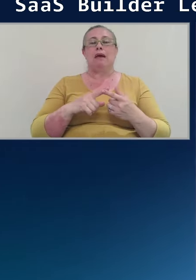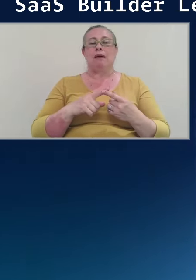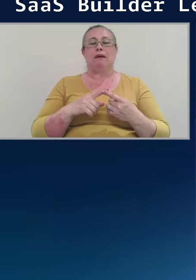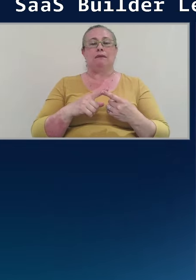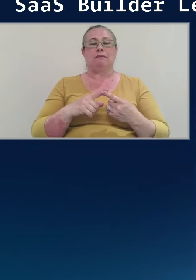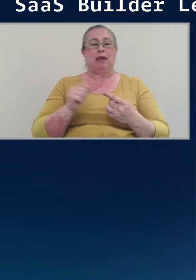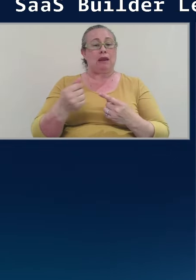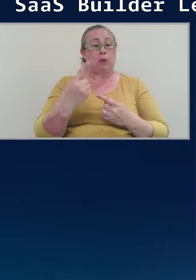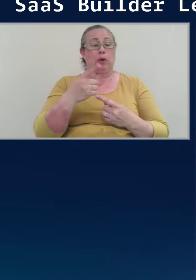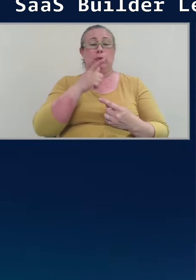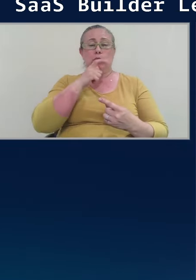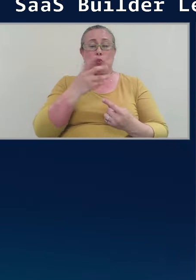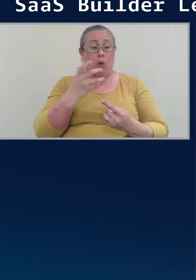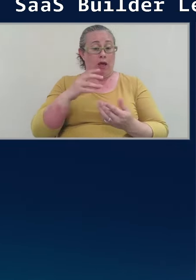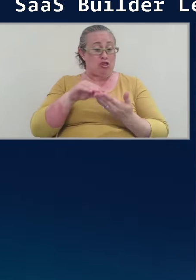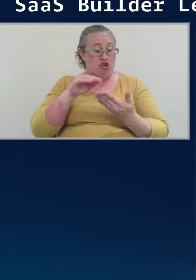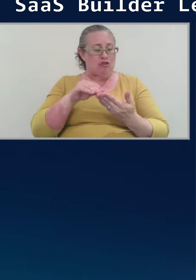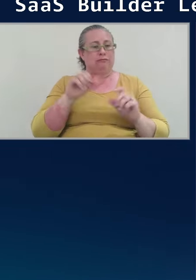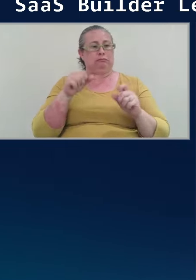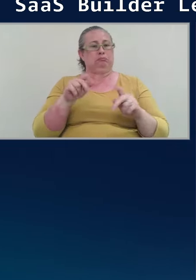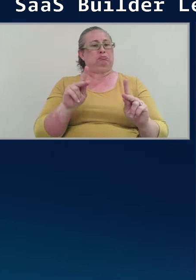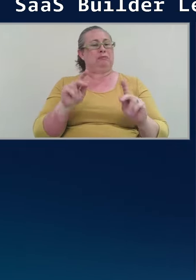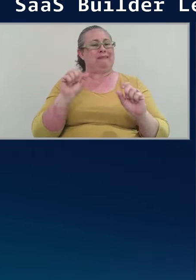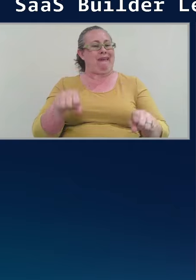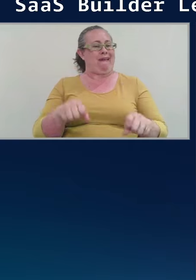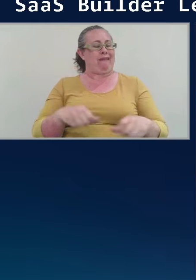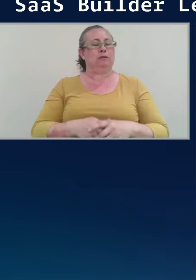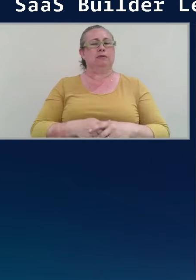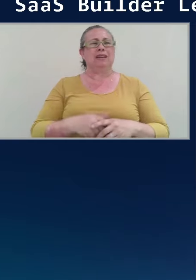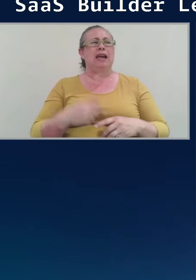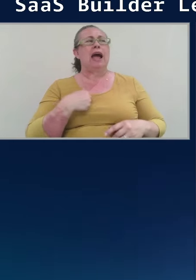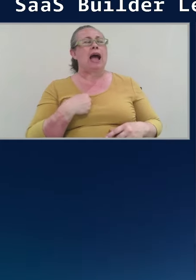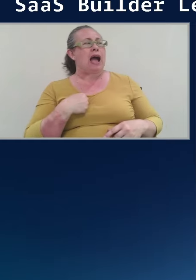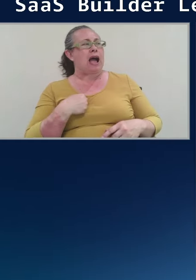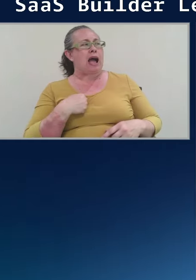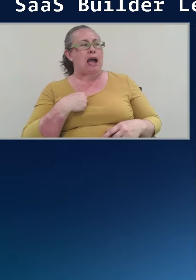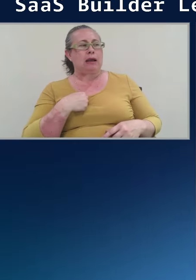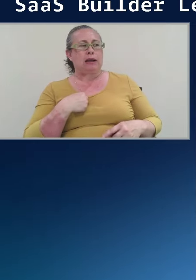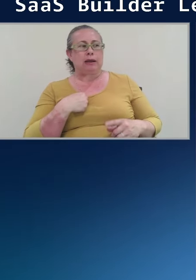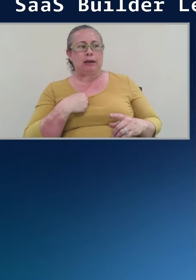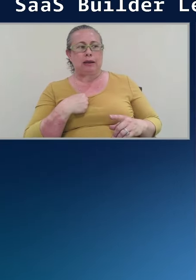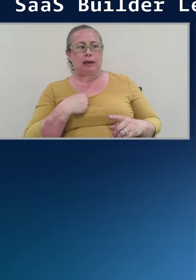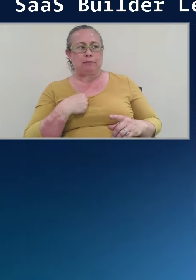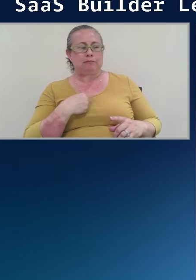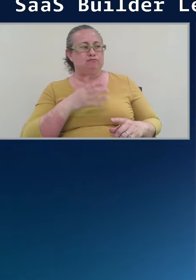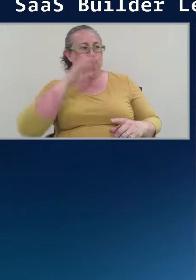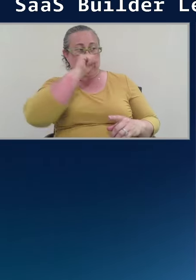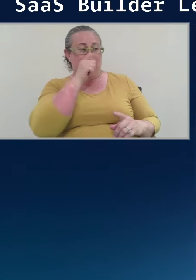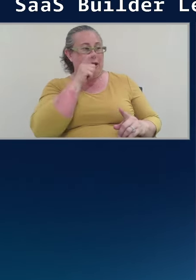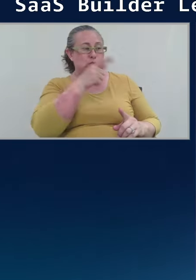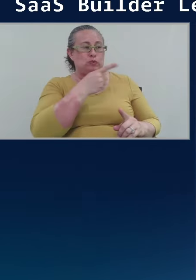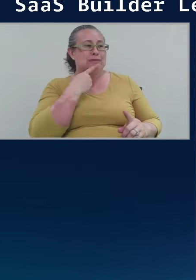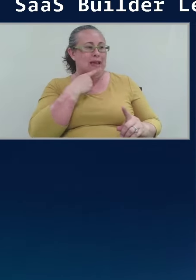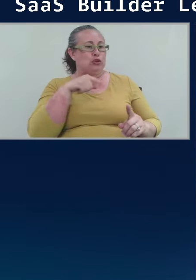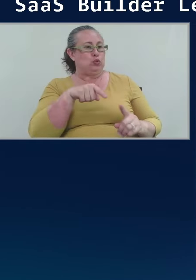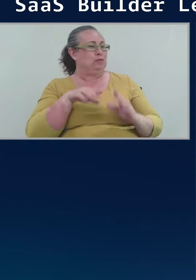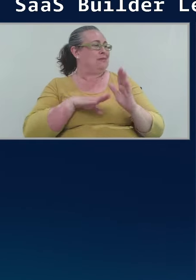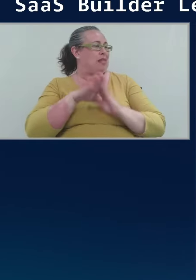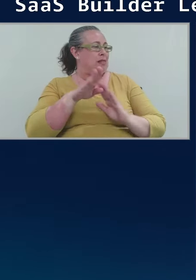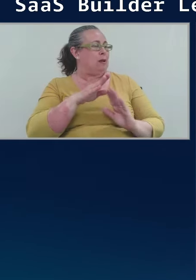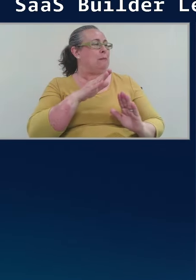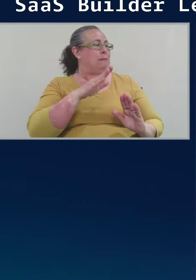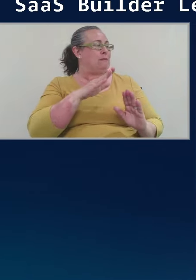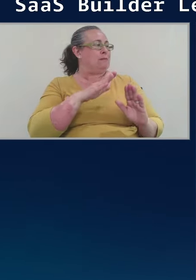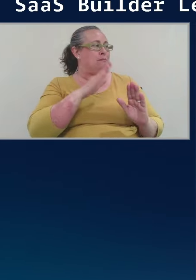anybody that wants to learn can. Okay. And I imagine, because you said that you've developed this by listening to your partners or your customers, the APO,